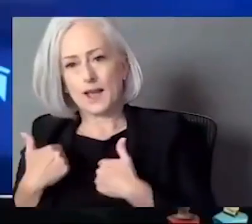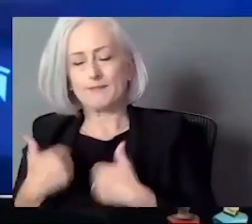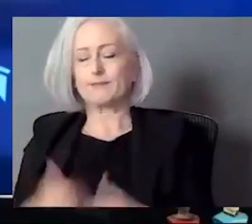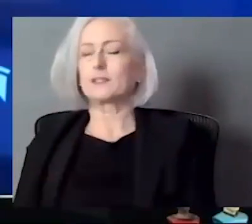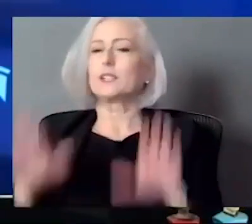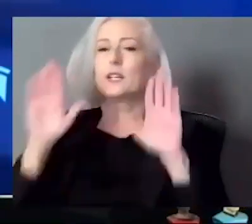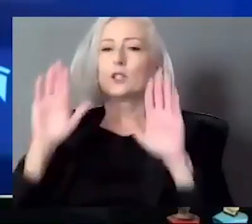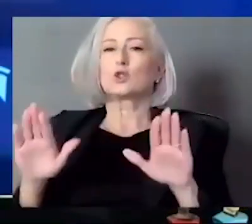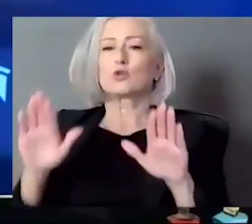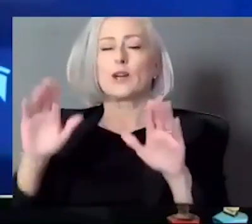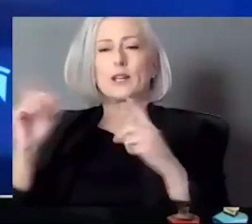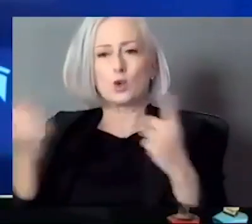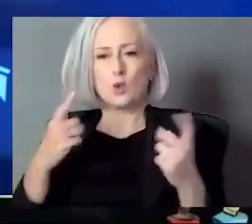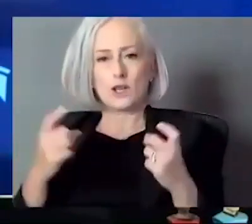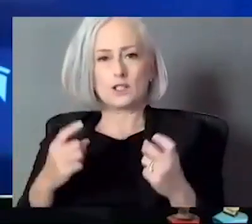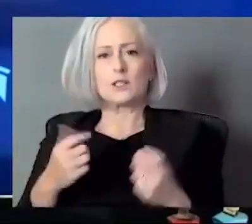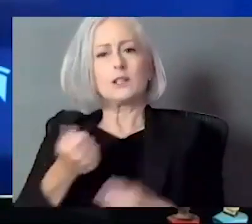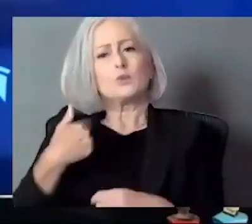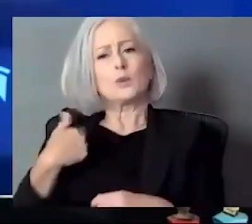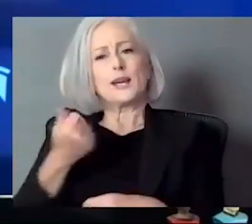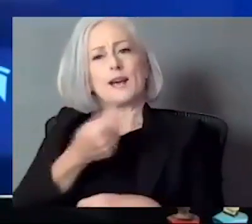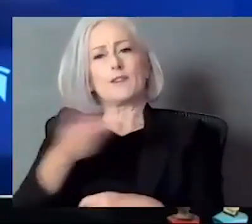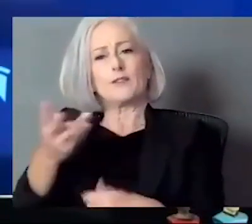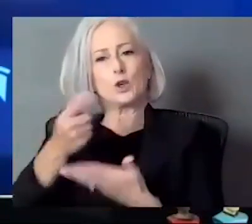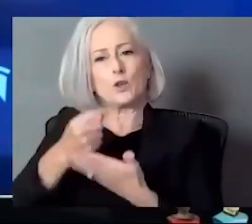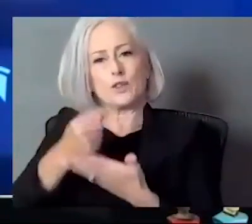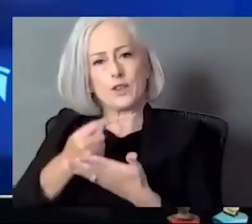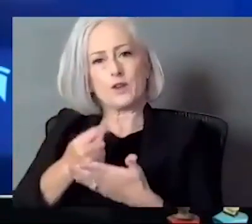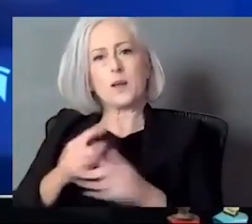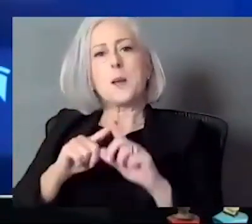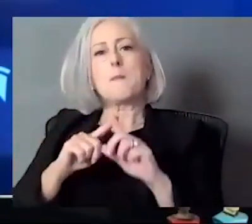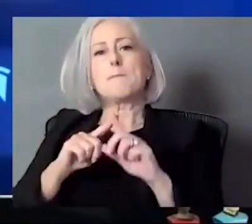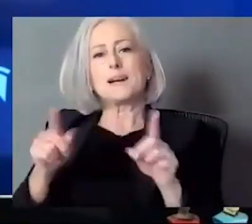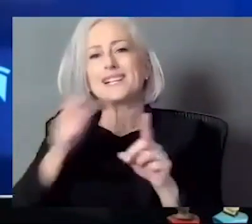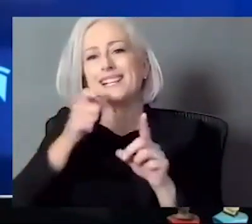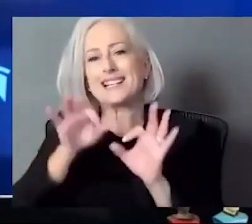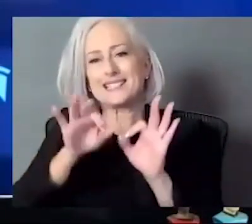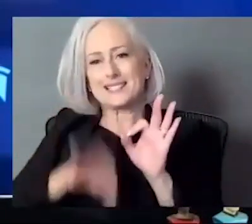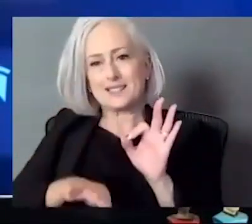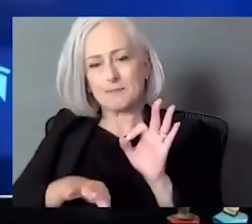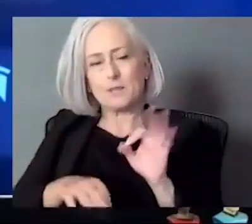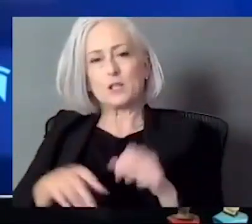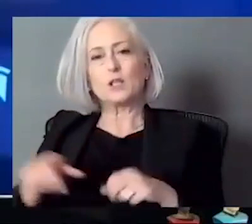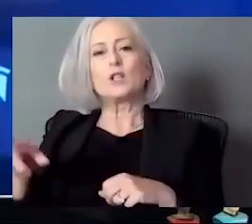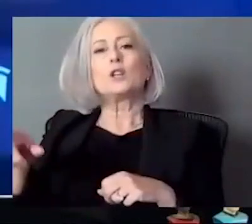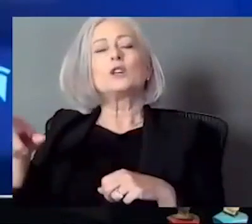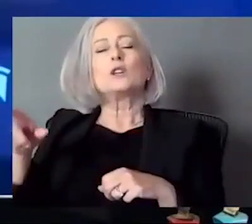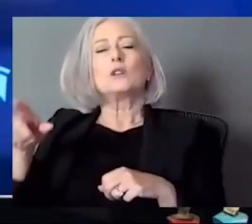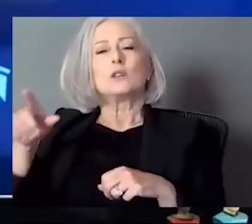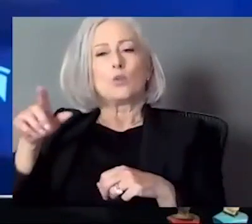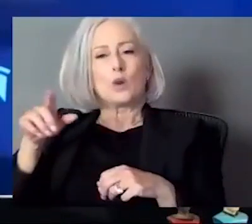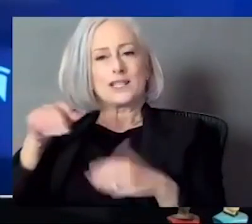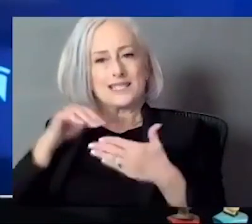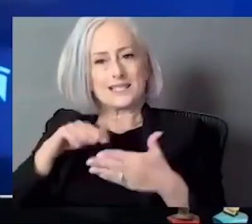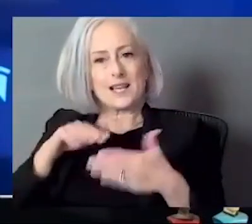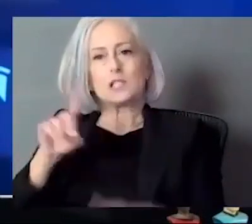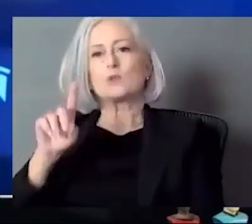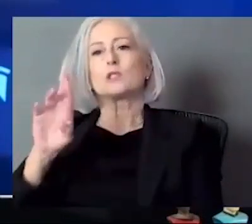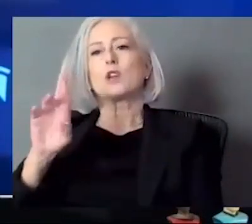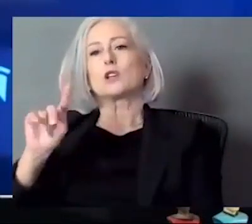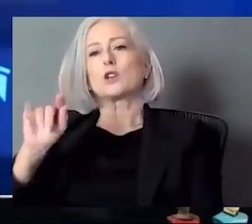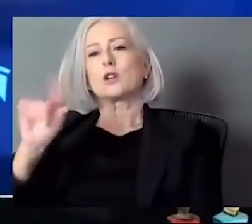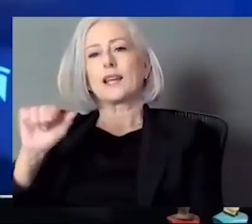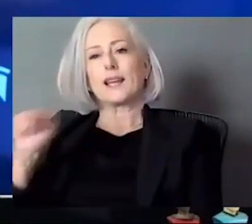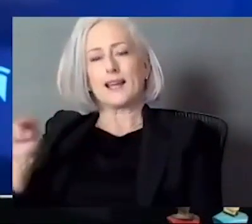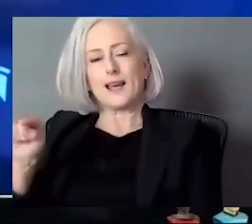there, but they are not simple therapies. We don't, you've heard on our studies when Dr. Castro was here talking about some new research